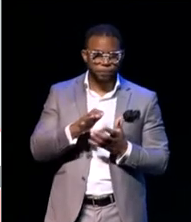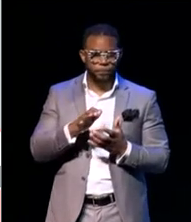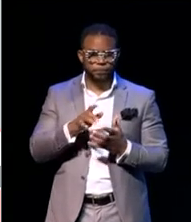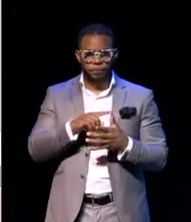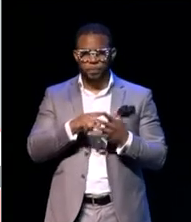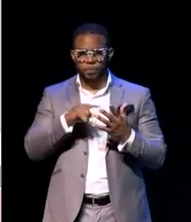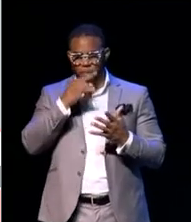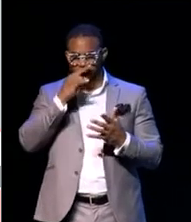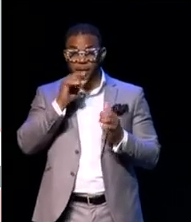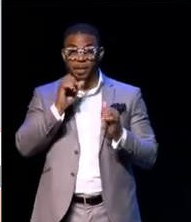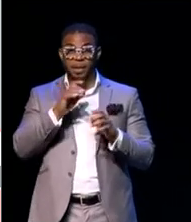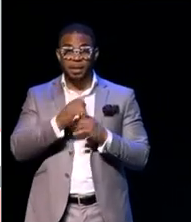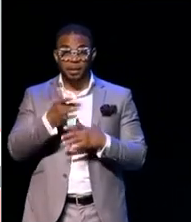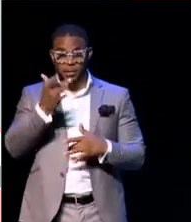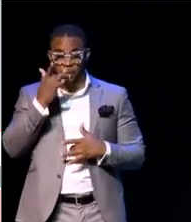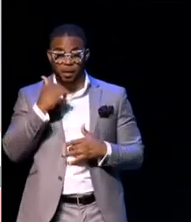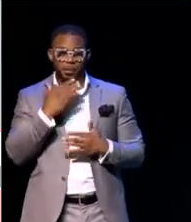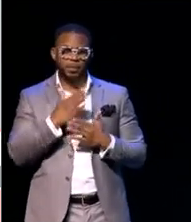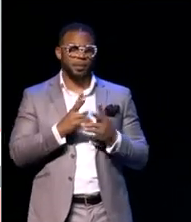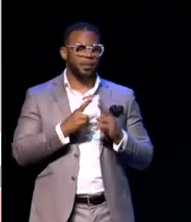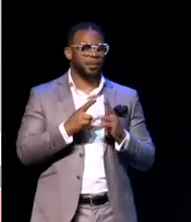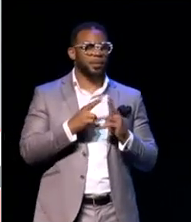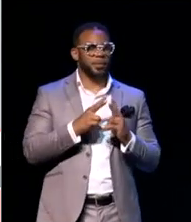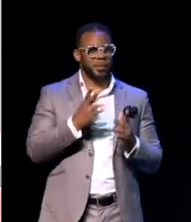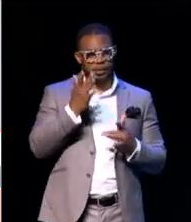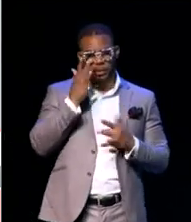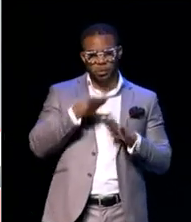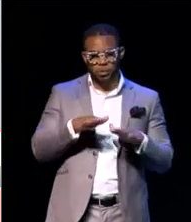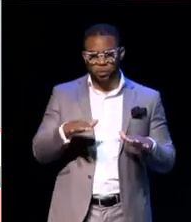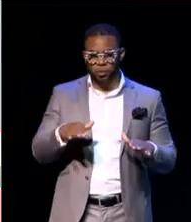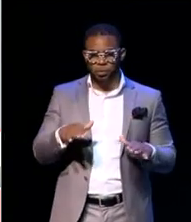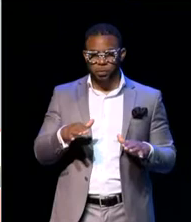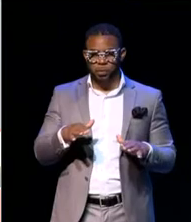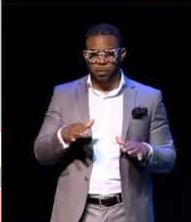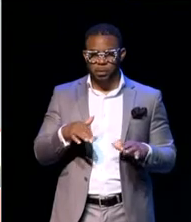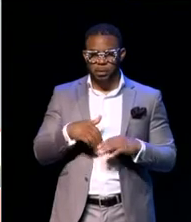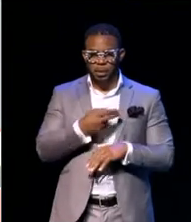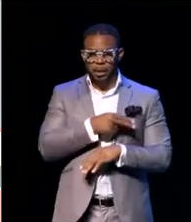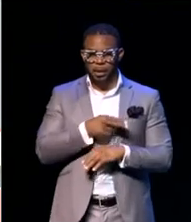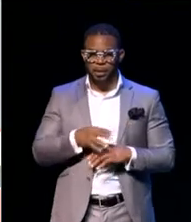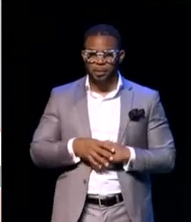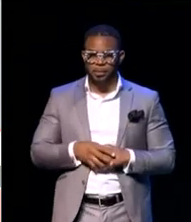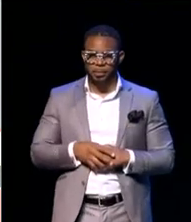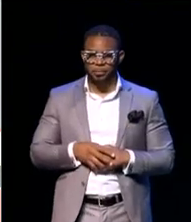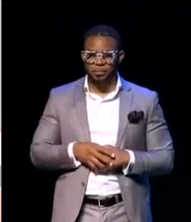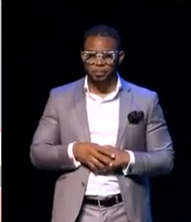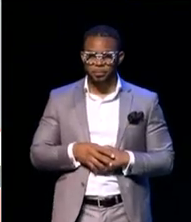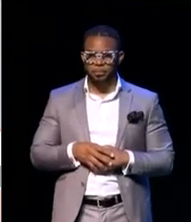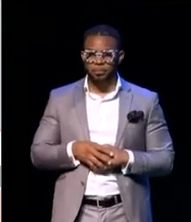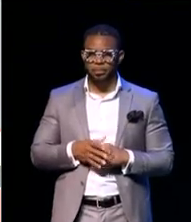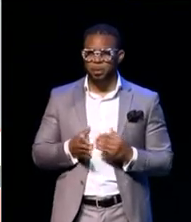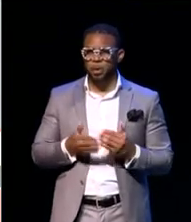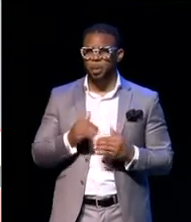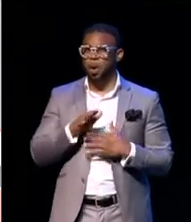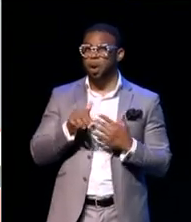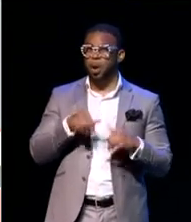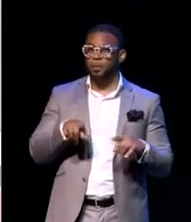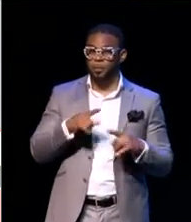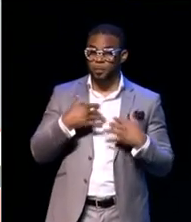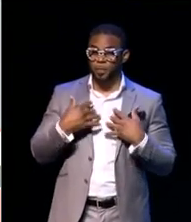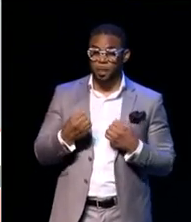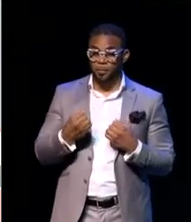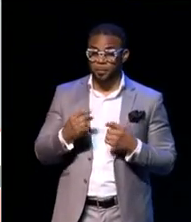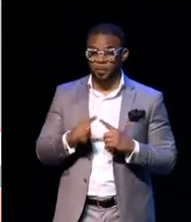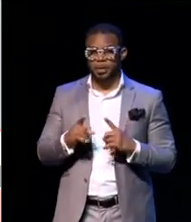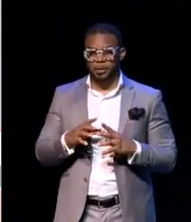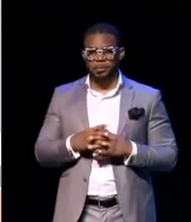These kids can get sick. We've had some very, very sick children in the hospital. Almost all of them have recovered,